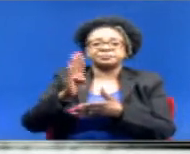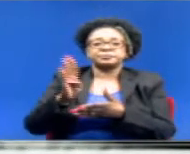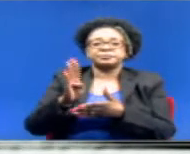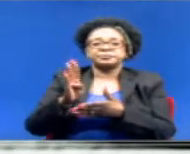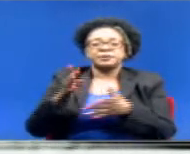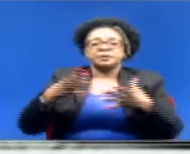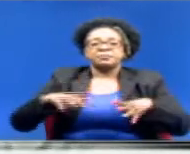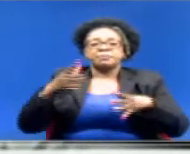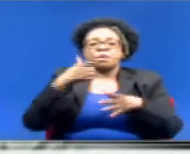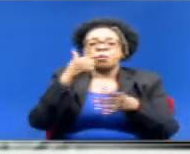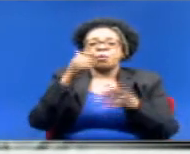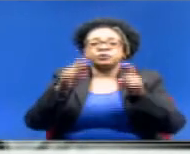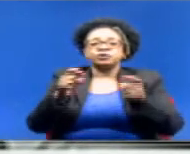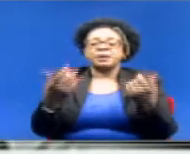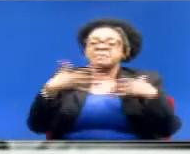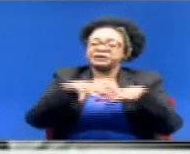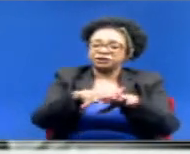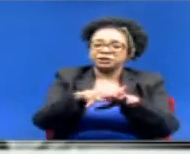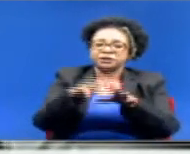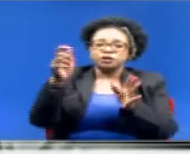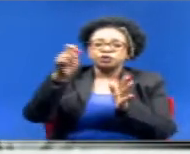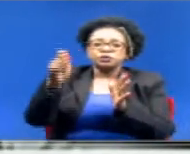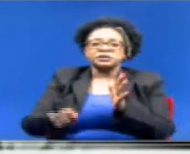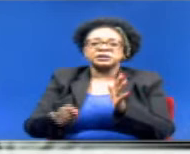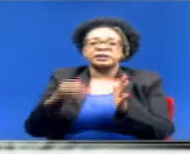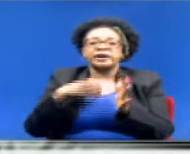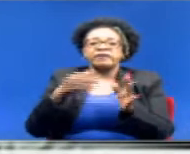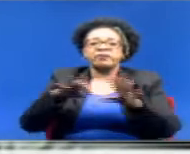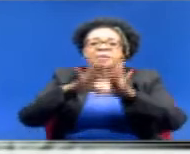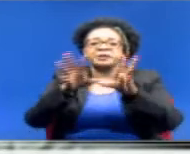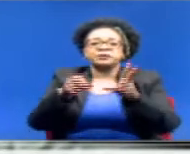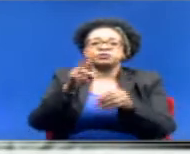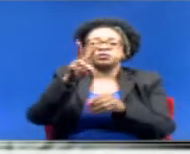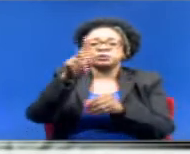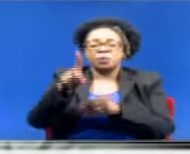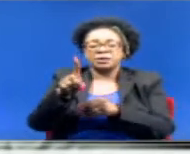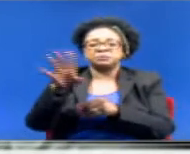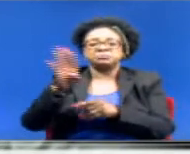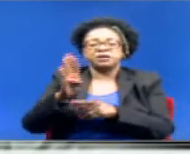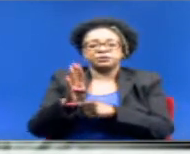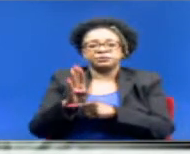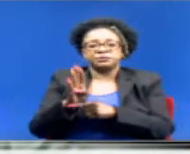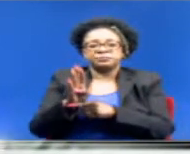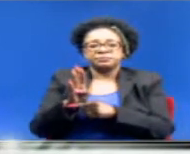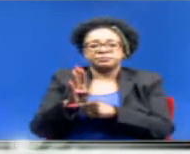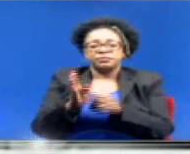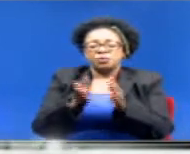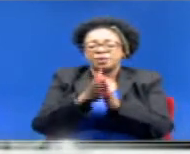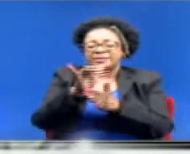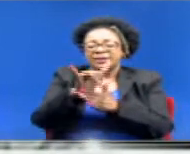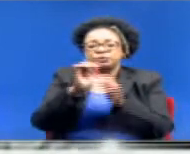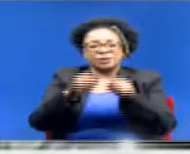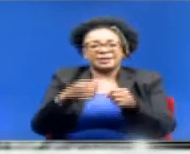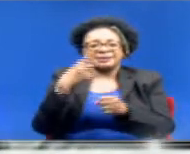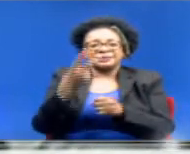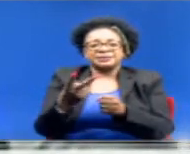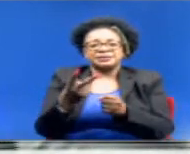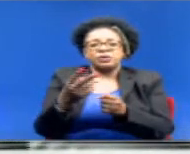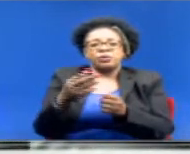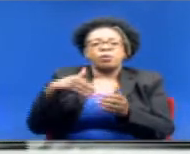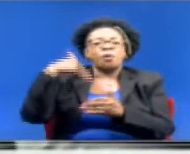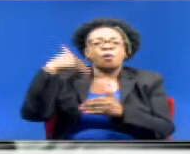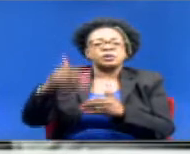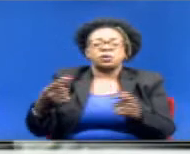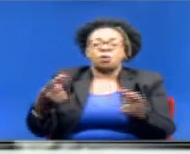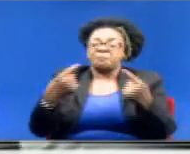match, that is the judiciary, have a budget of 21 billion. With that, you can see we can never, you'll always blame us for